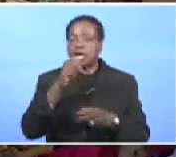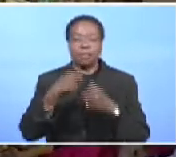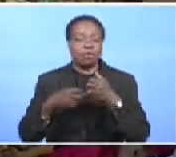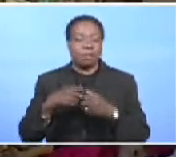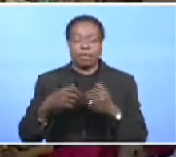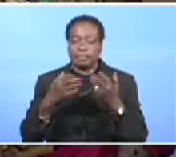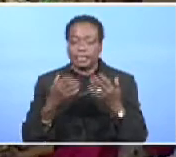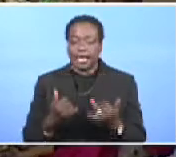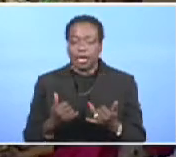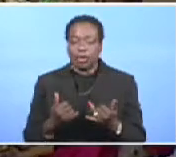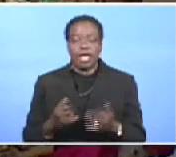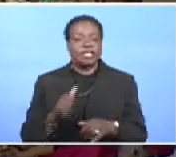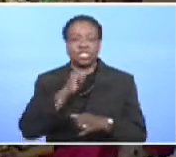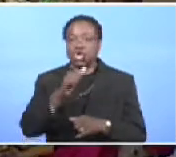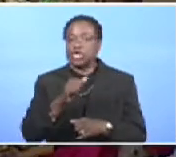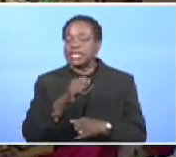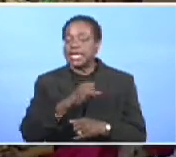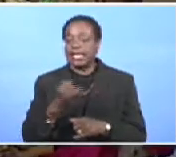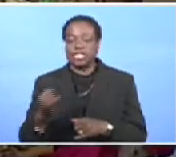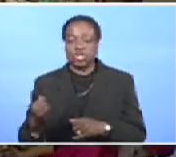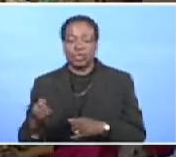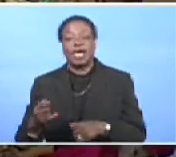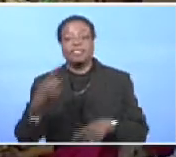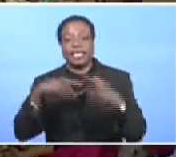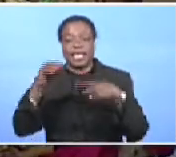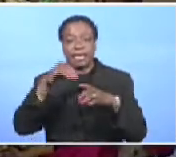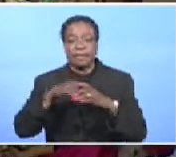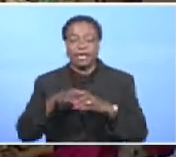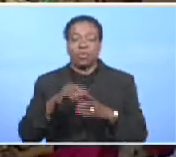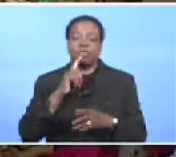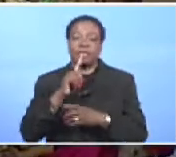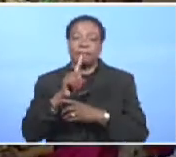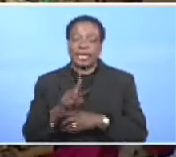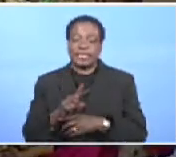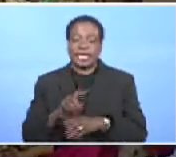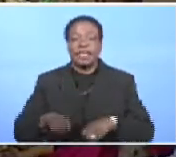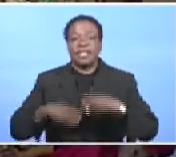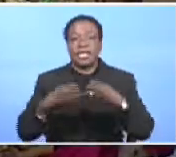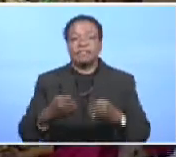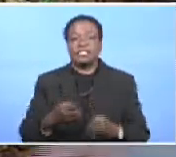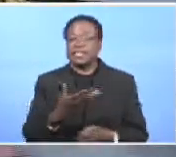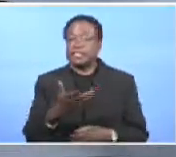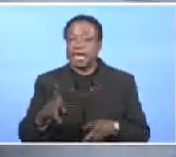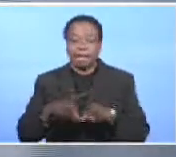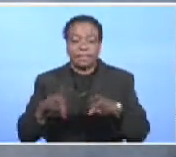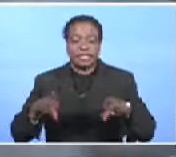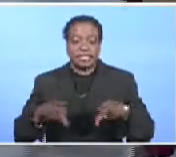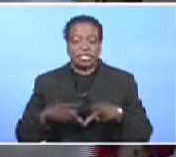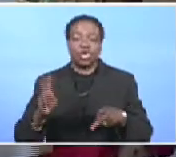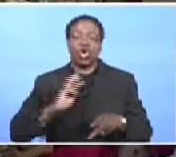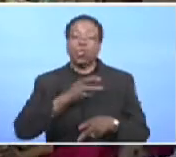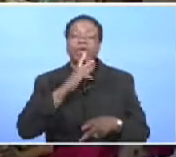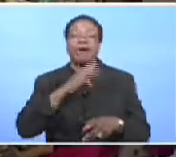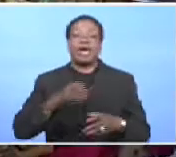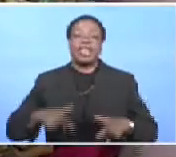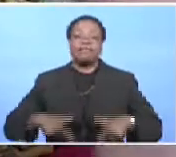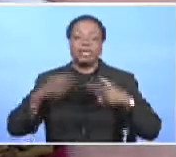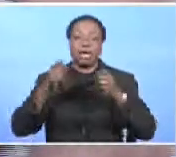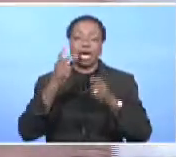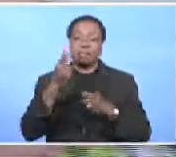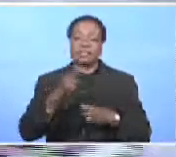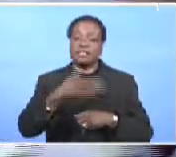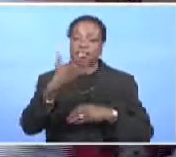issue because they came in with a mandate and they gave us their position. And so they're living up to their side of the bargain.